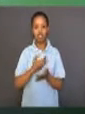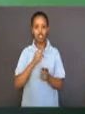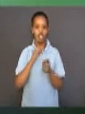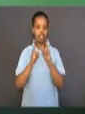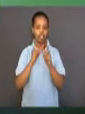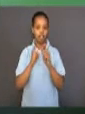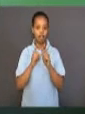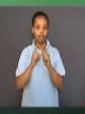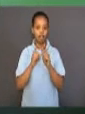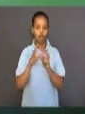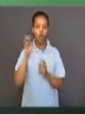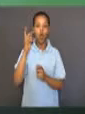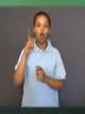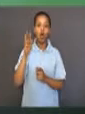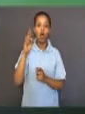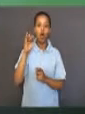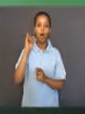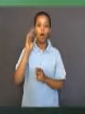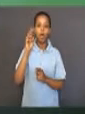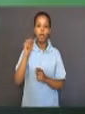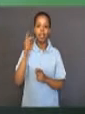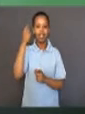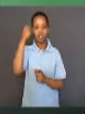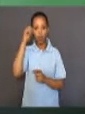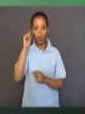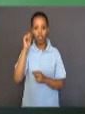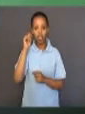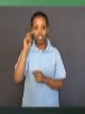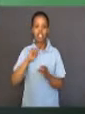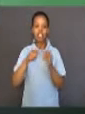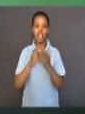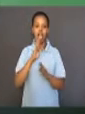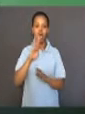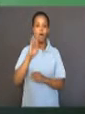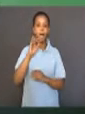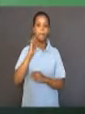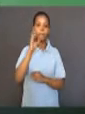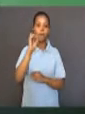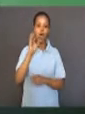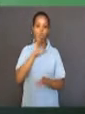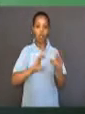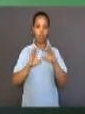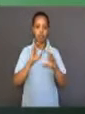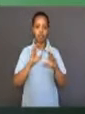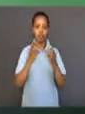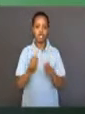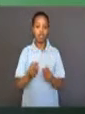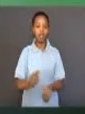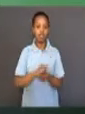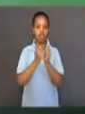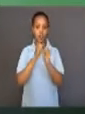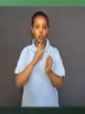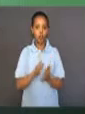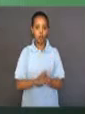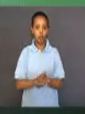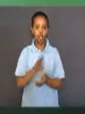discussed Alexander Oparin's theory of biochemical evolution, and